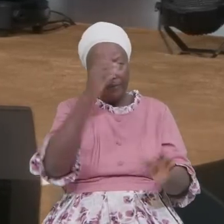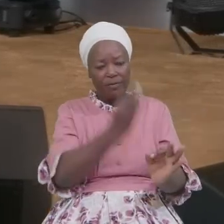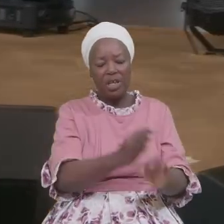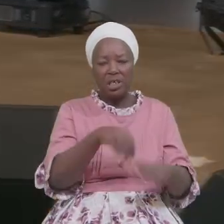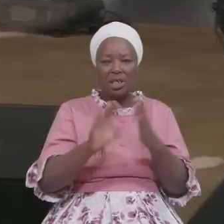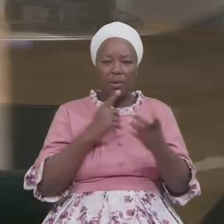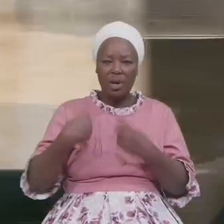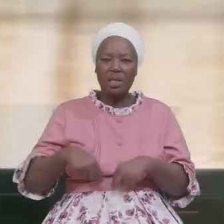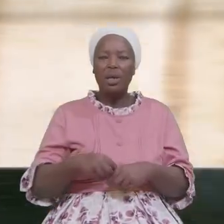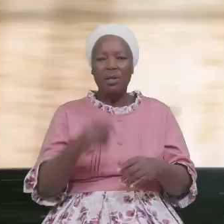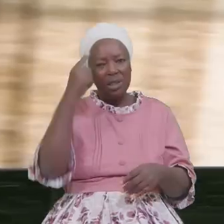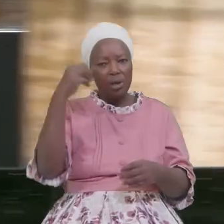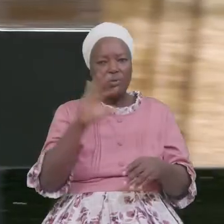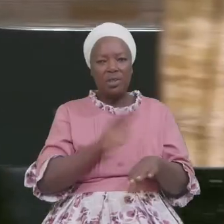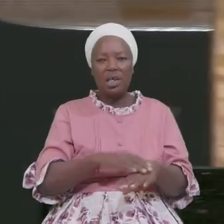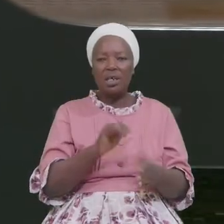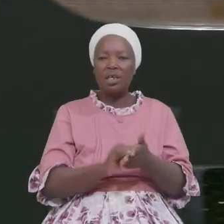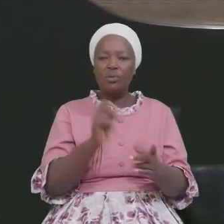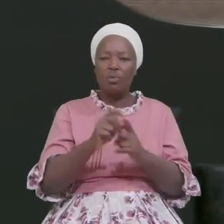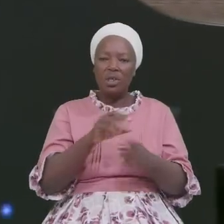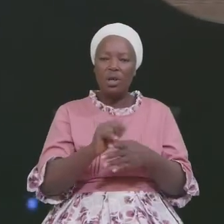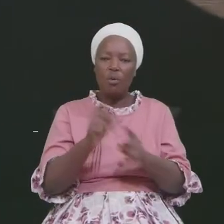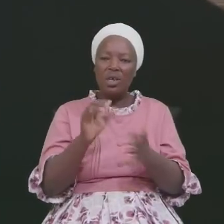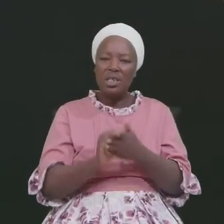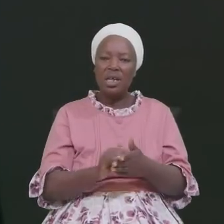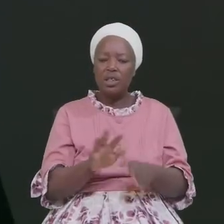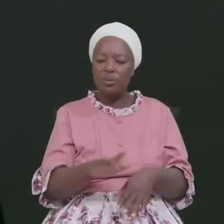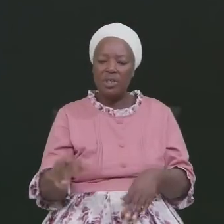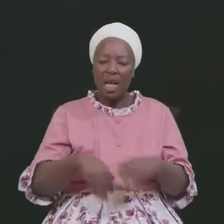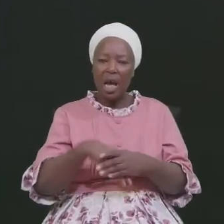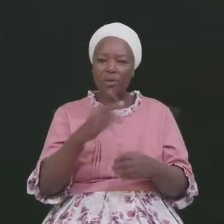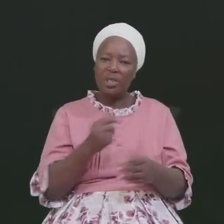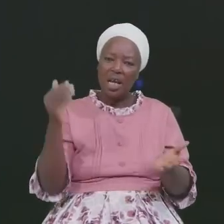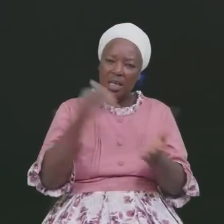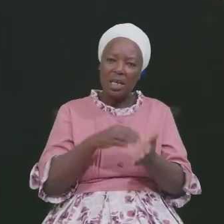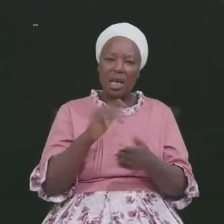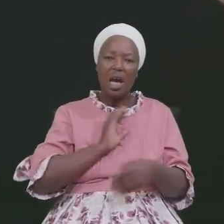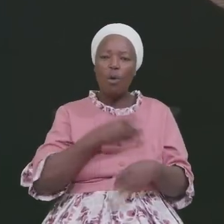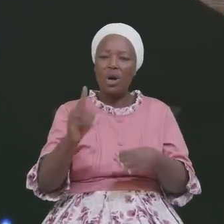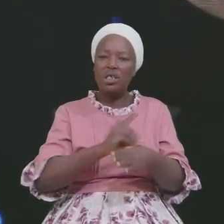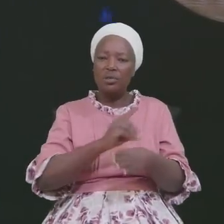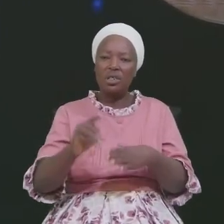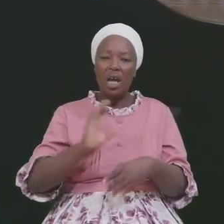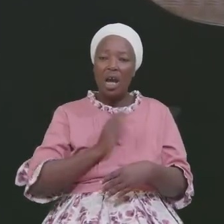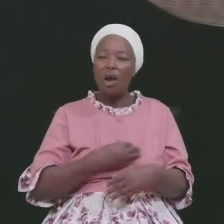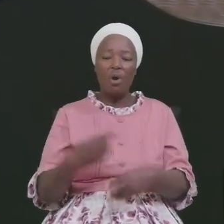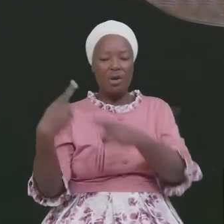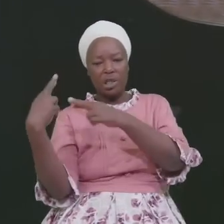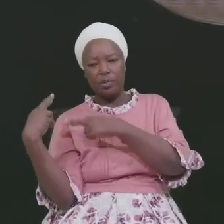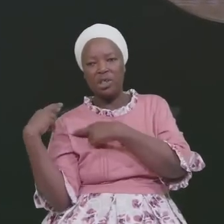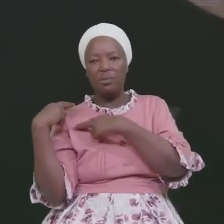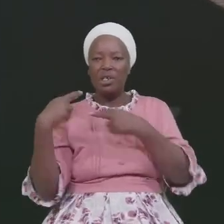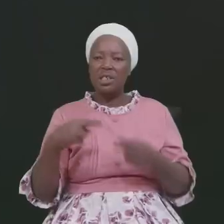the word that spells out again our duty and our